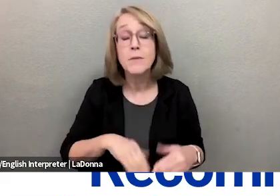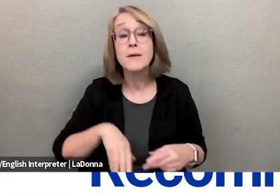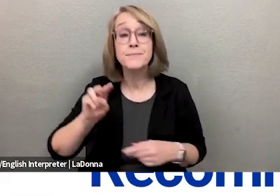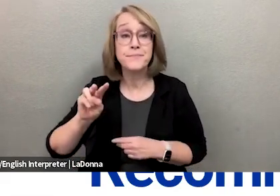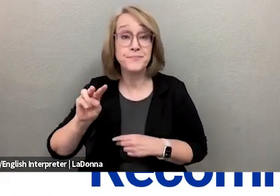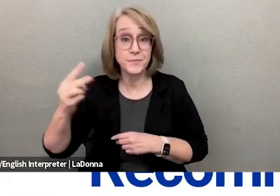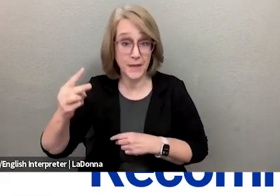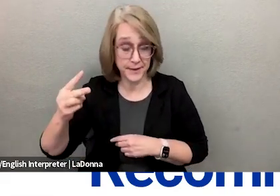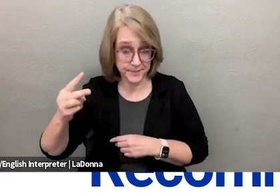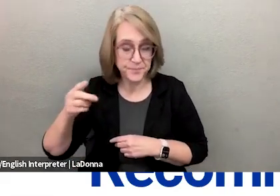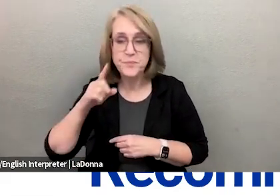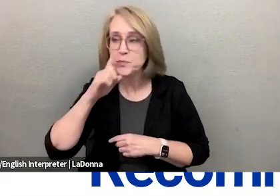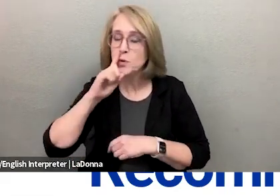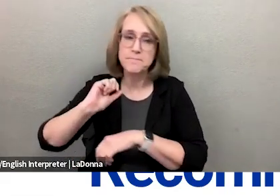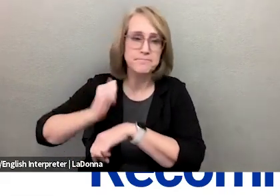the policy